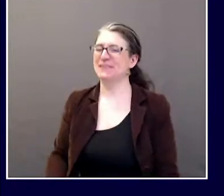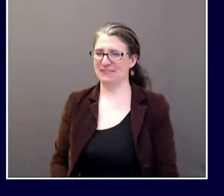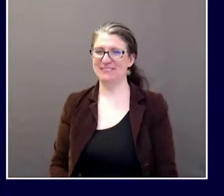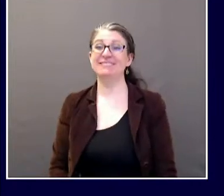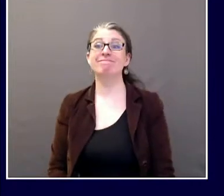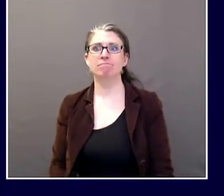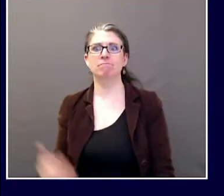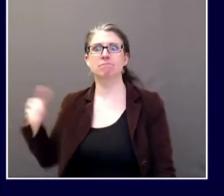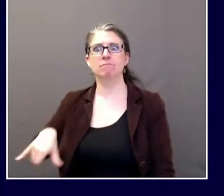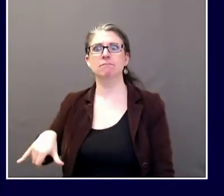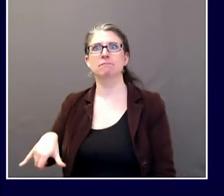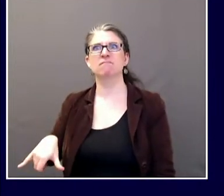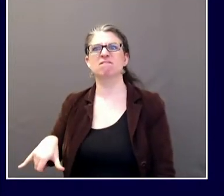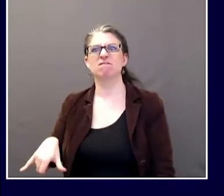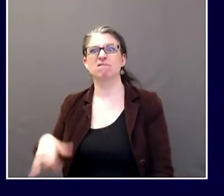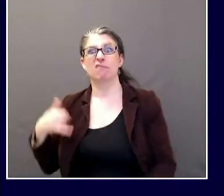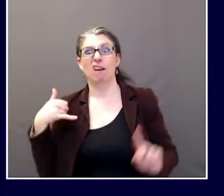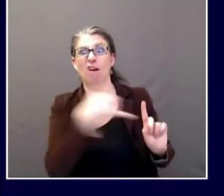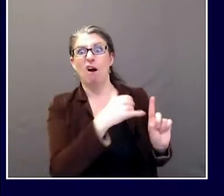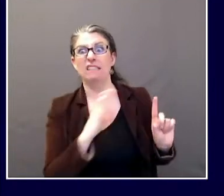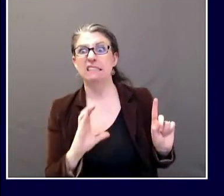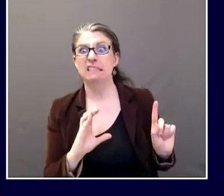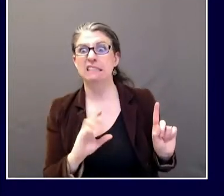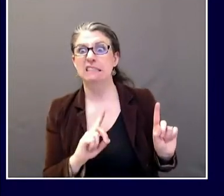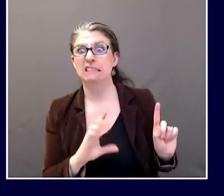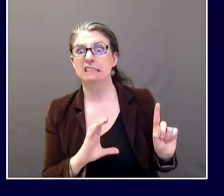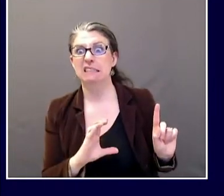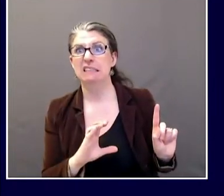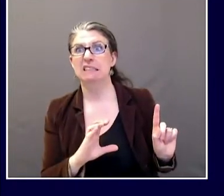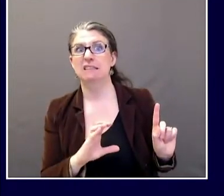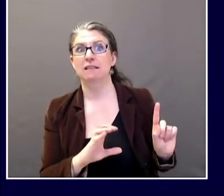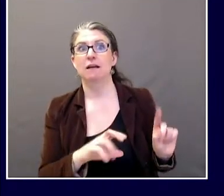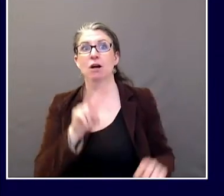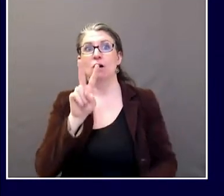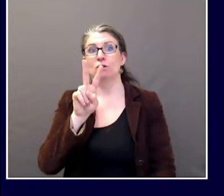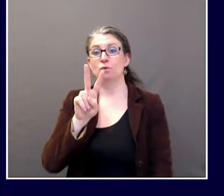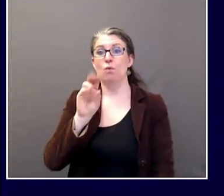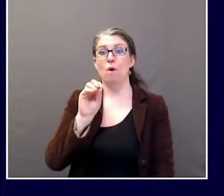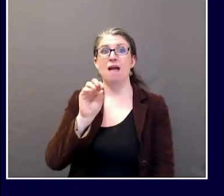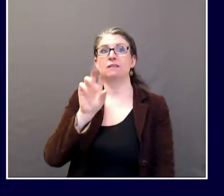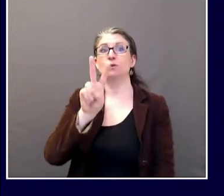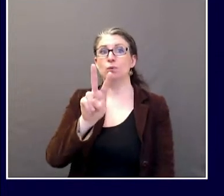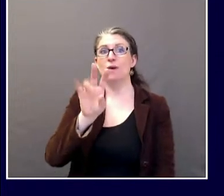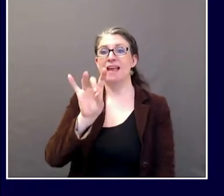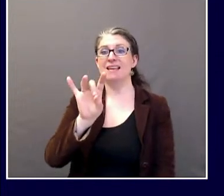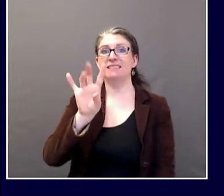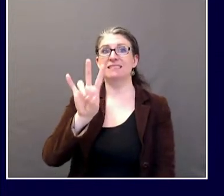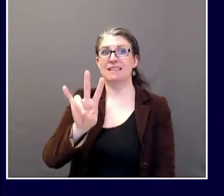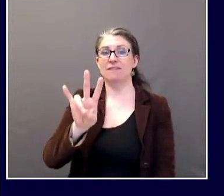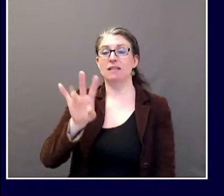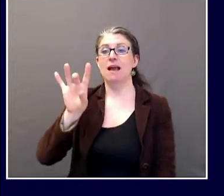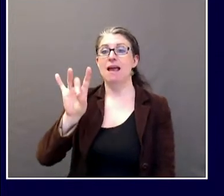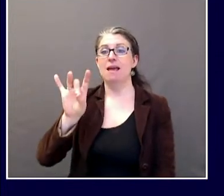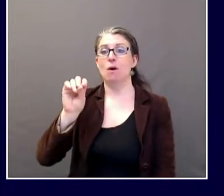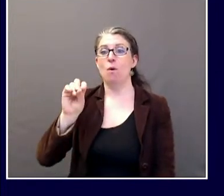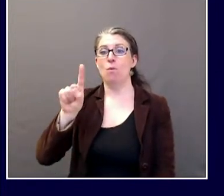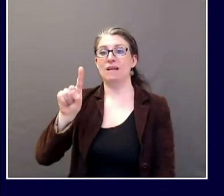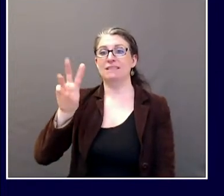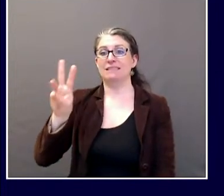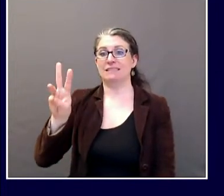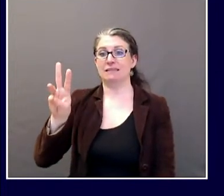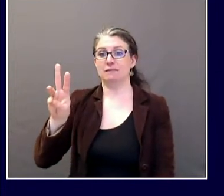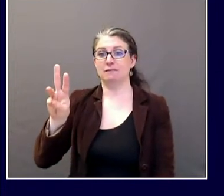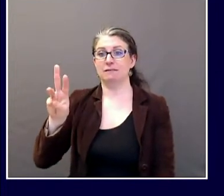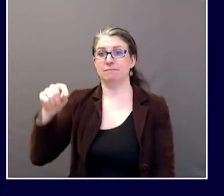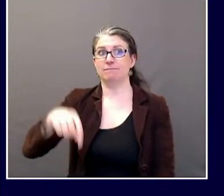207-287-8016 and ask to be put through to the contact tracing team. And then they can help you navigate back to the person